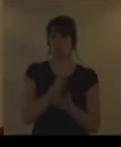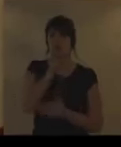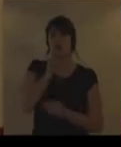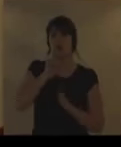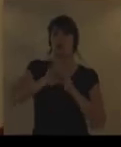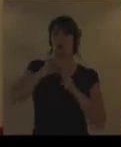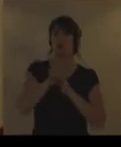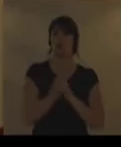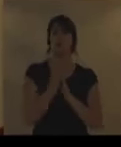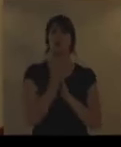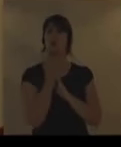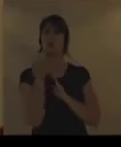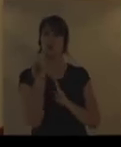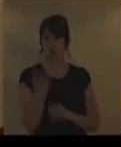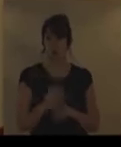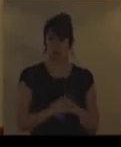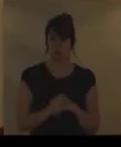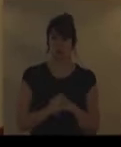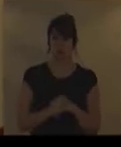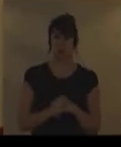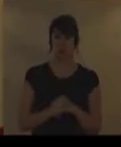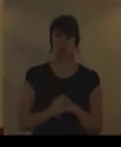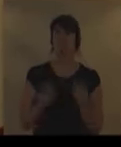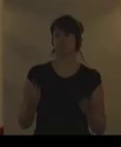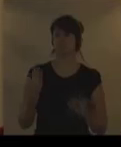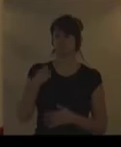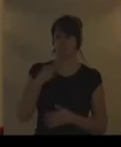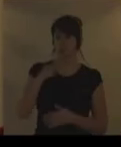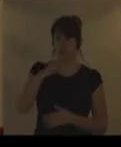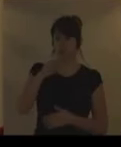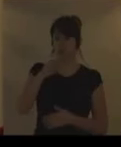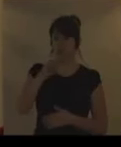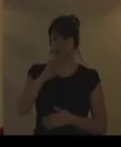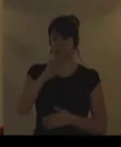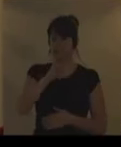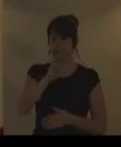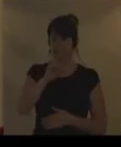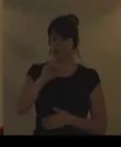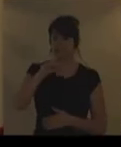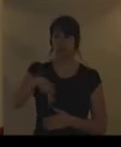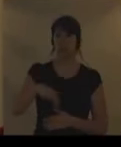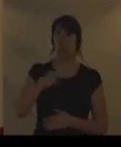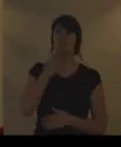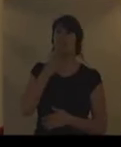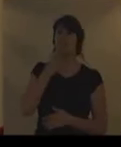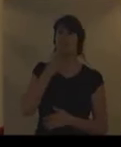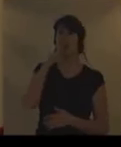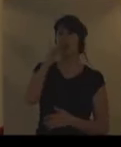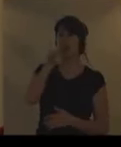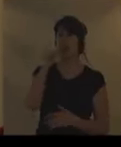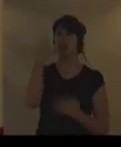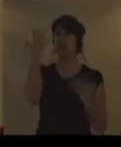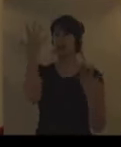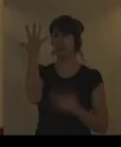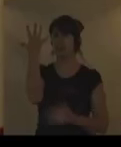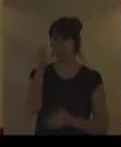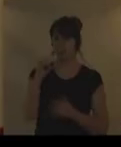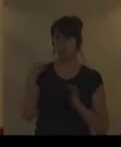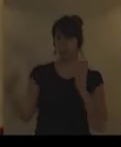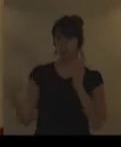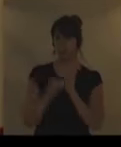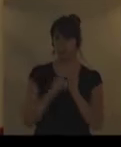Cuxac, there are 39 hand shapes, but Anneli Brafor counted up to